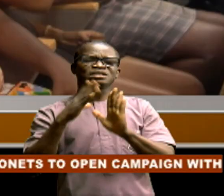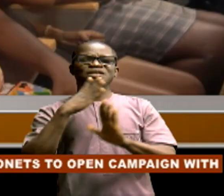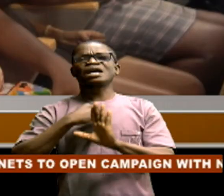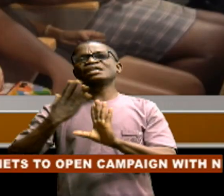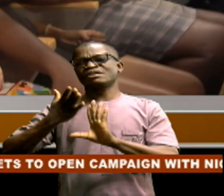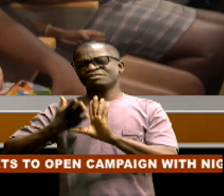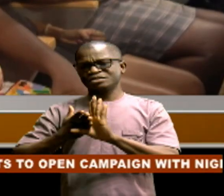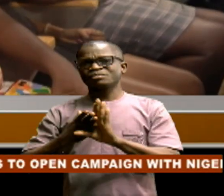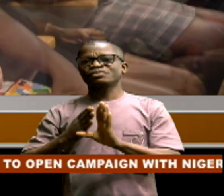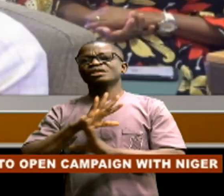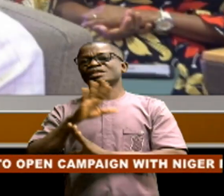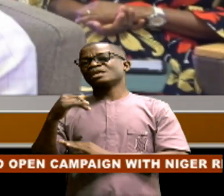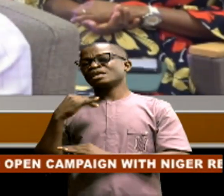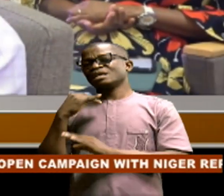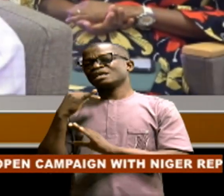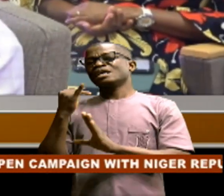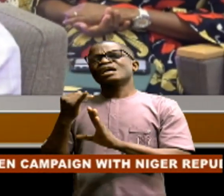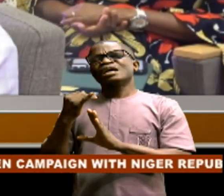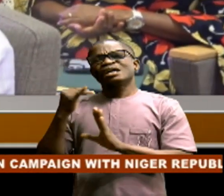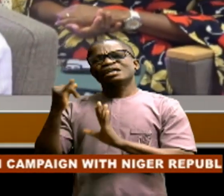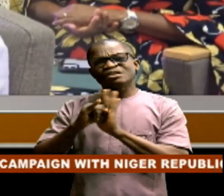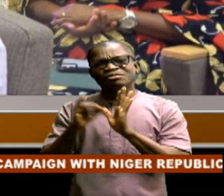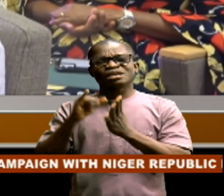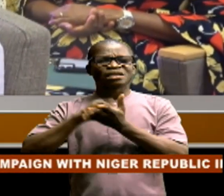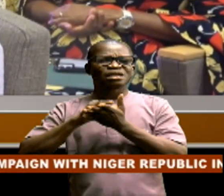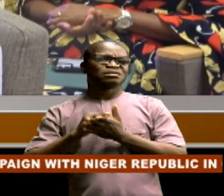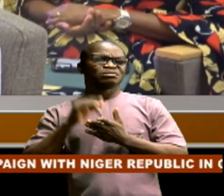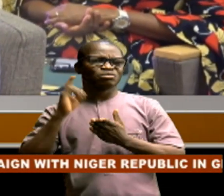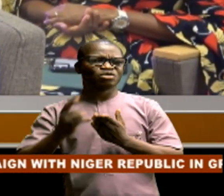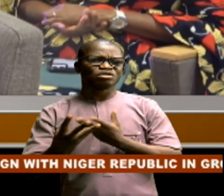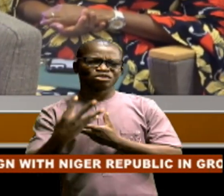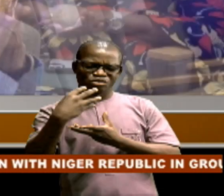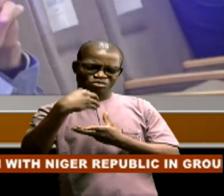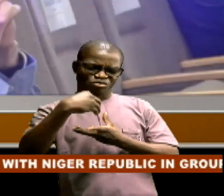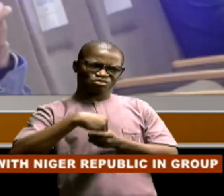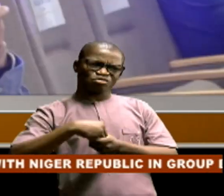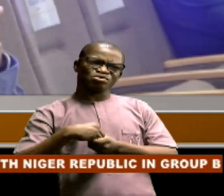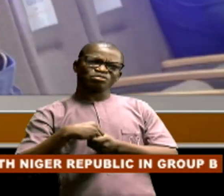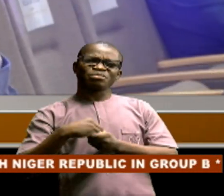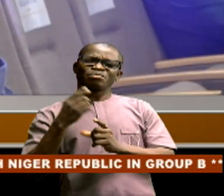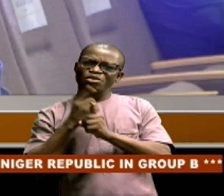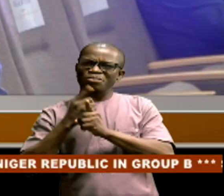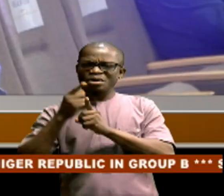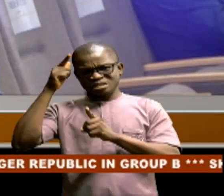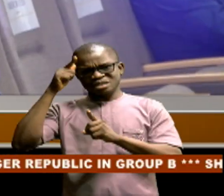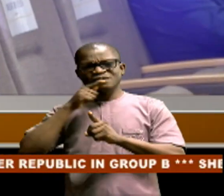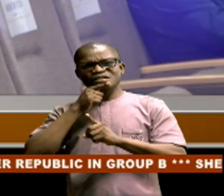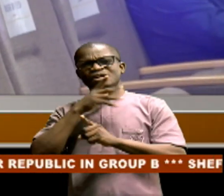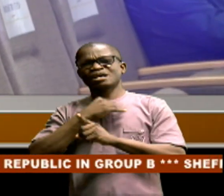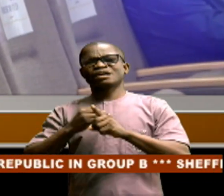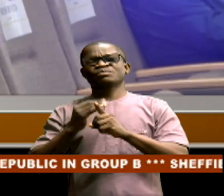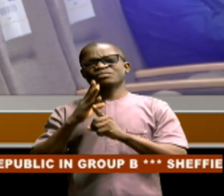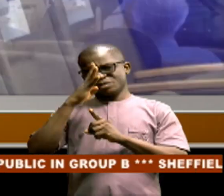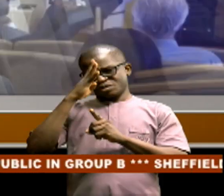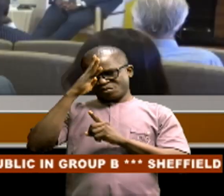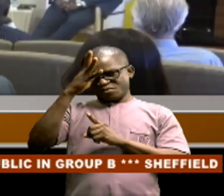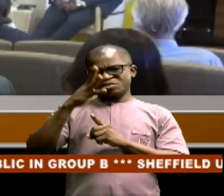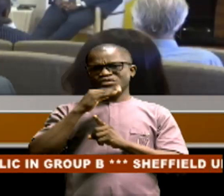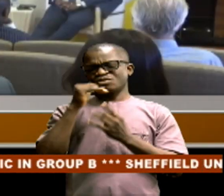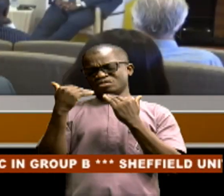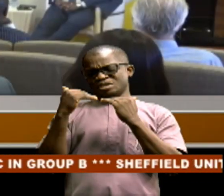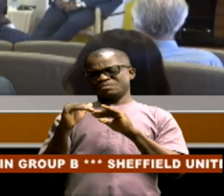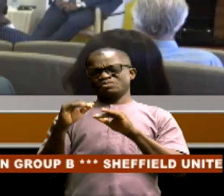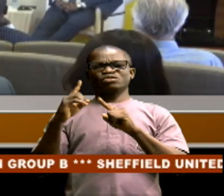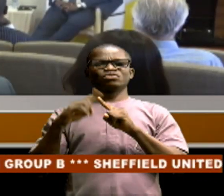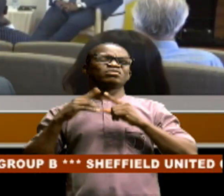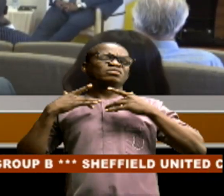They identified that tariffs must engender efficiency and innovation and not to be restrictive to the point of